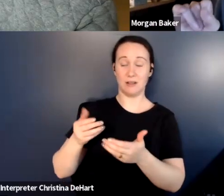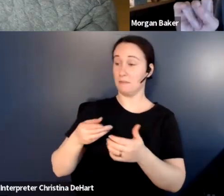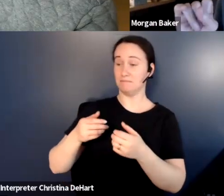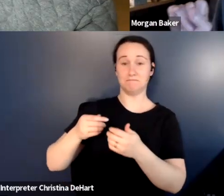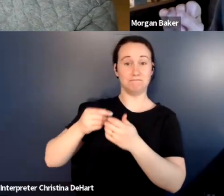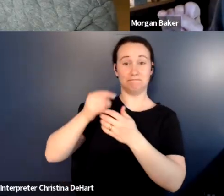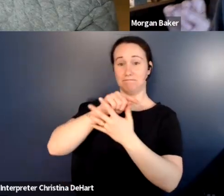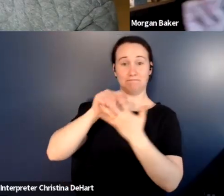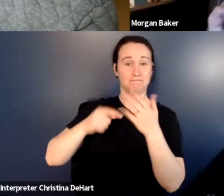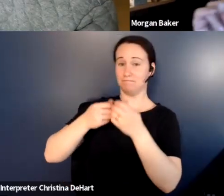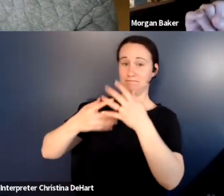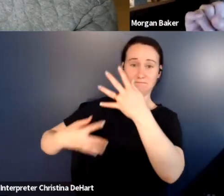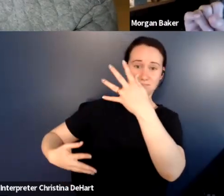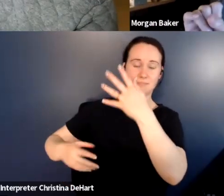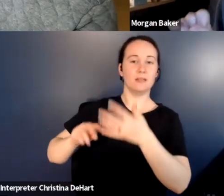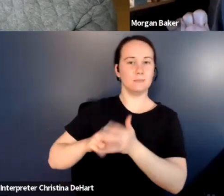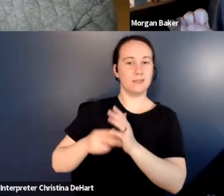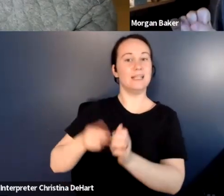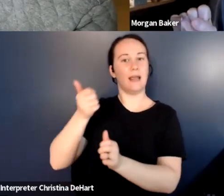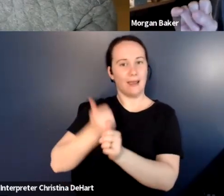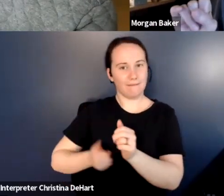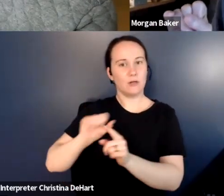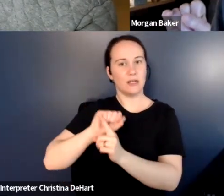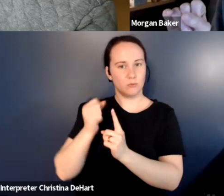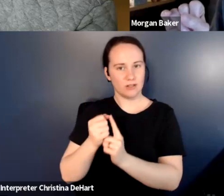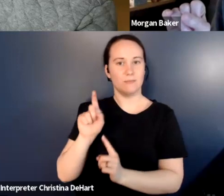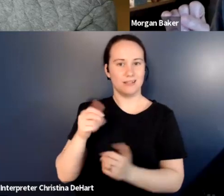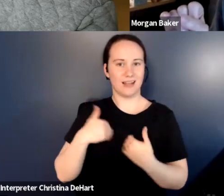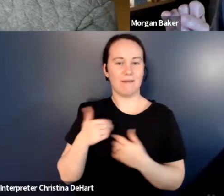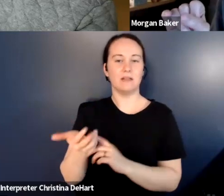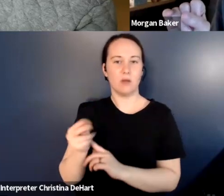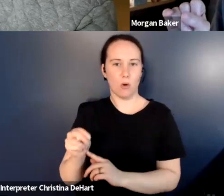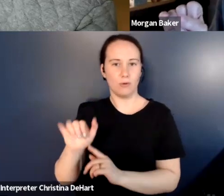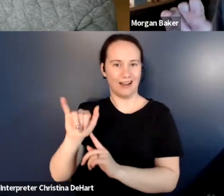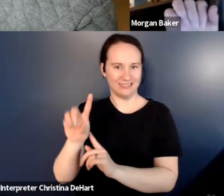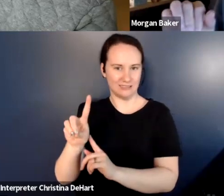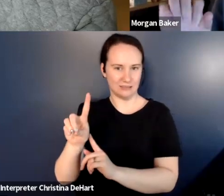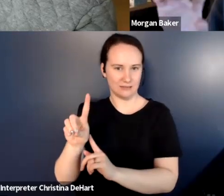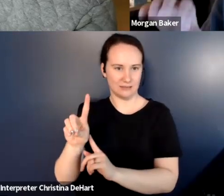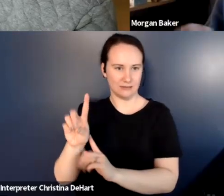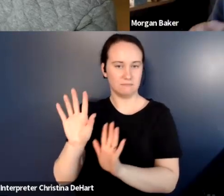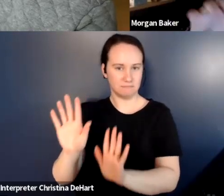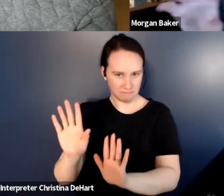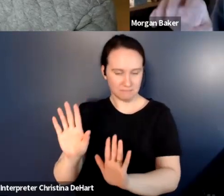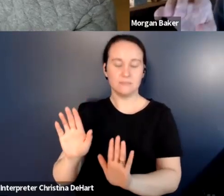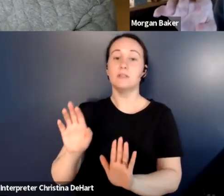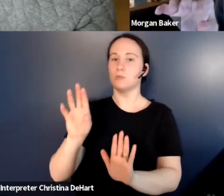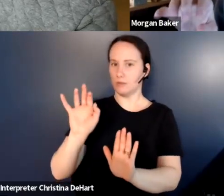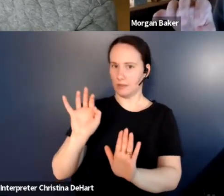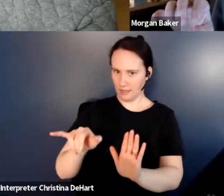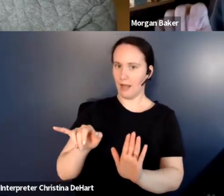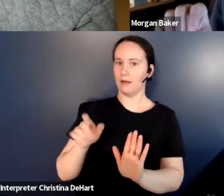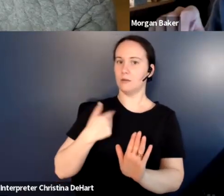need really a unique ID for each interaction, and that's what we would key on for the data pertaining to